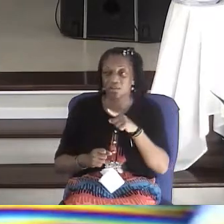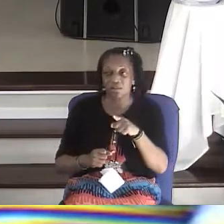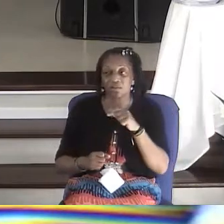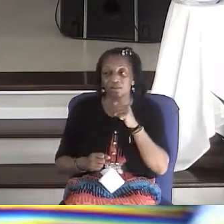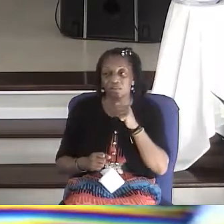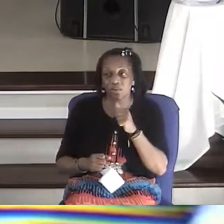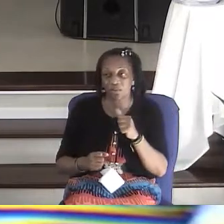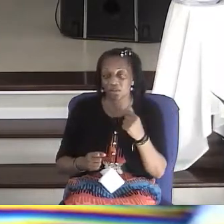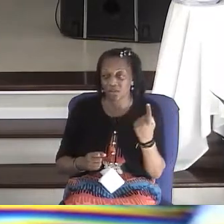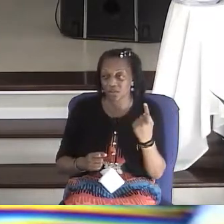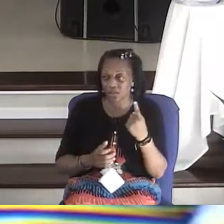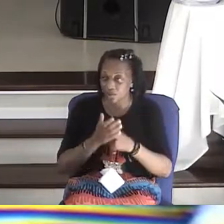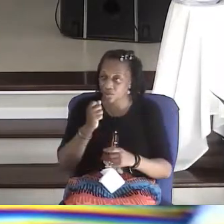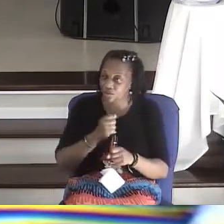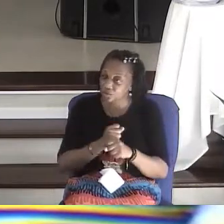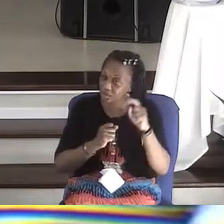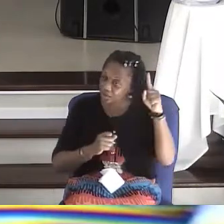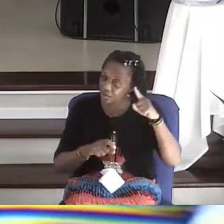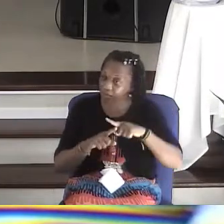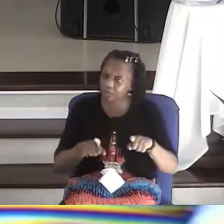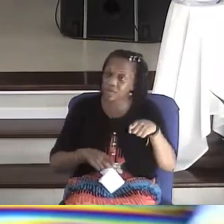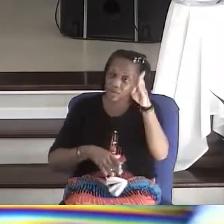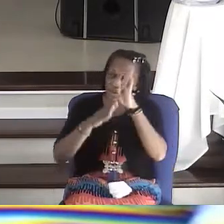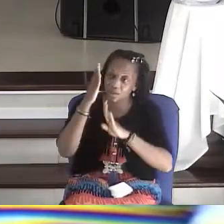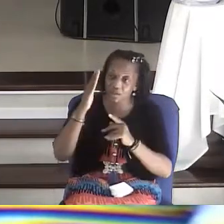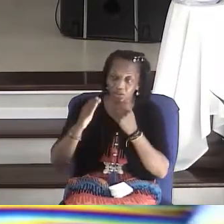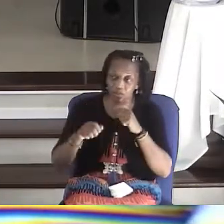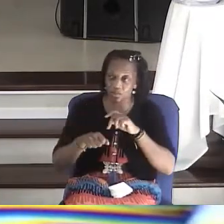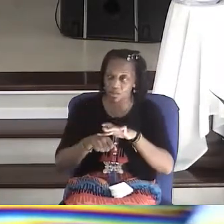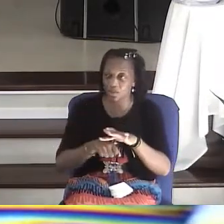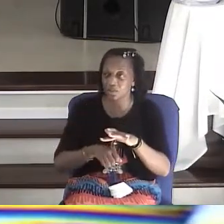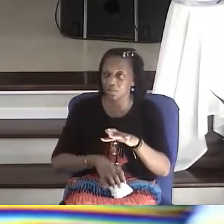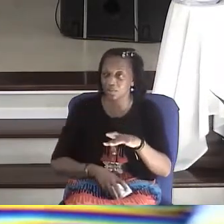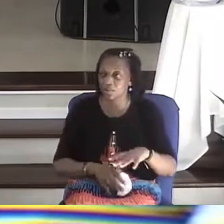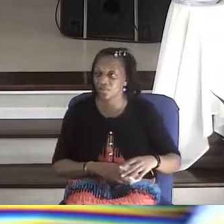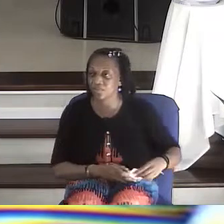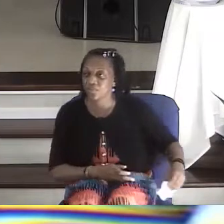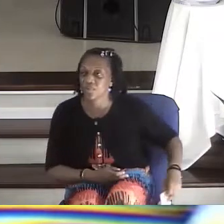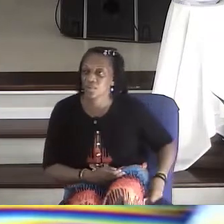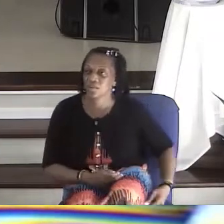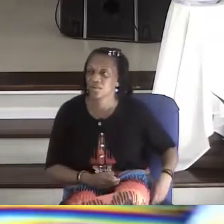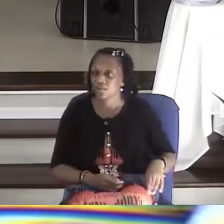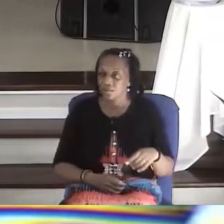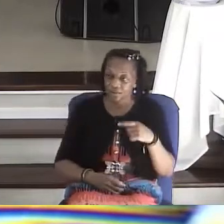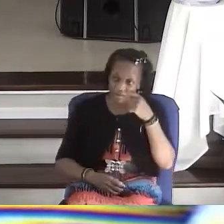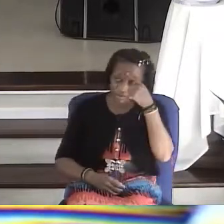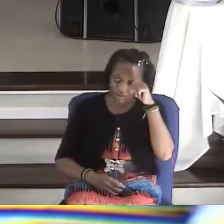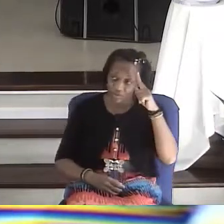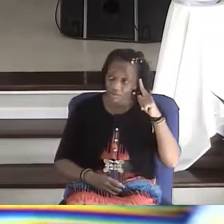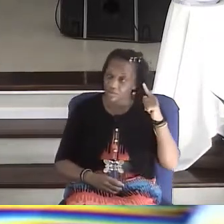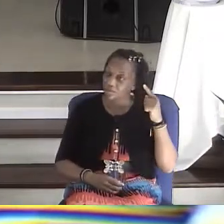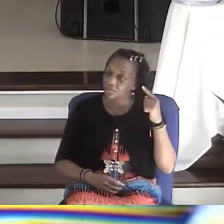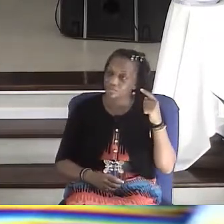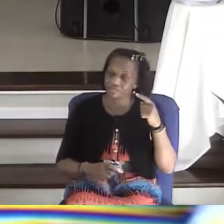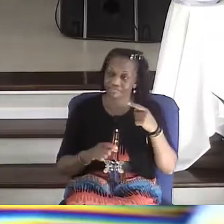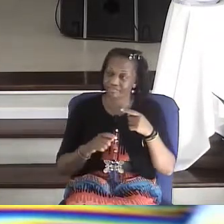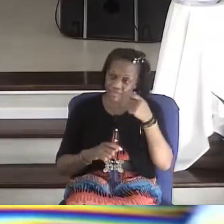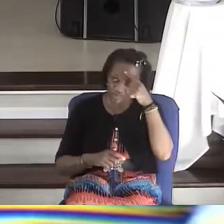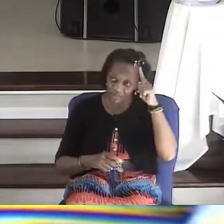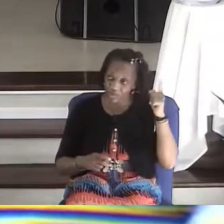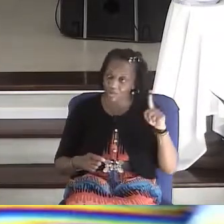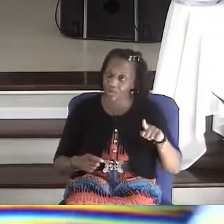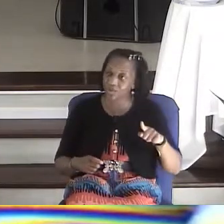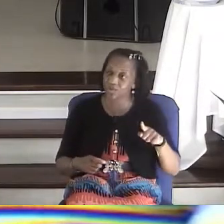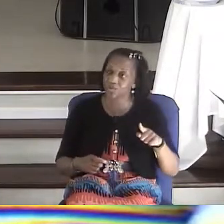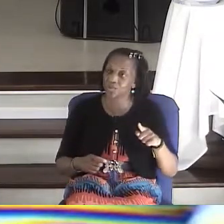who sent me. For when you see me, you are seeing the one who sent me. I have come as a light to shine in this dark